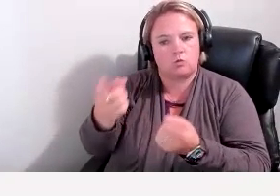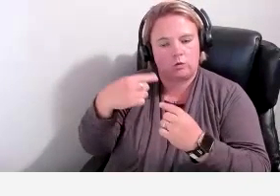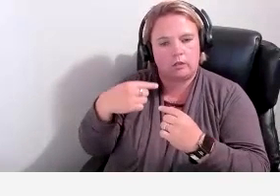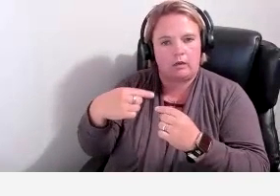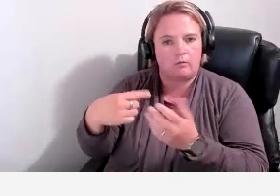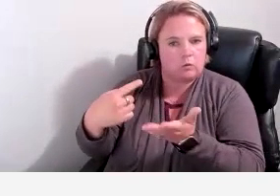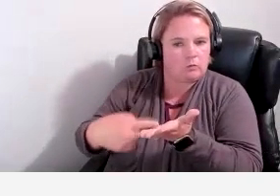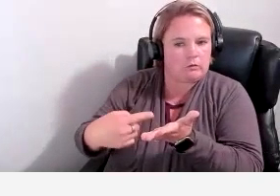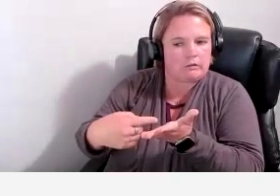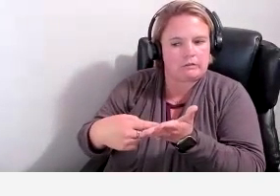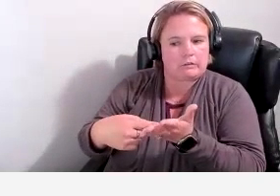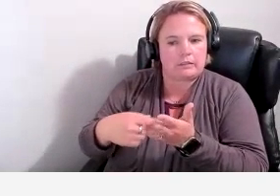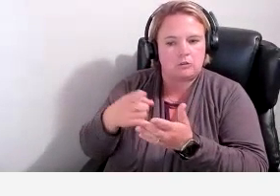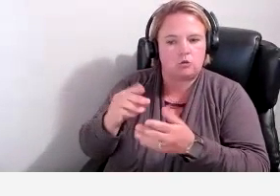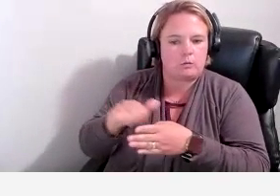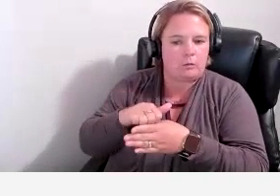a hands-on